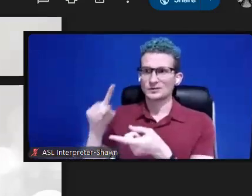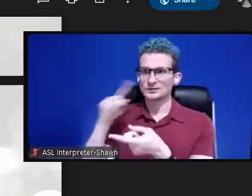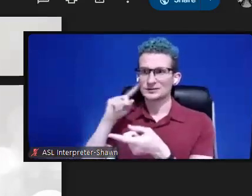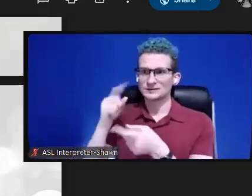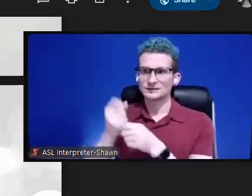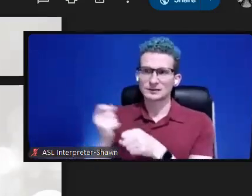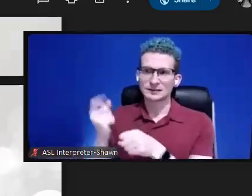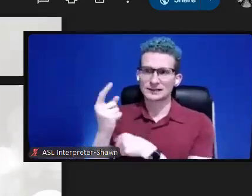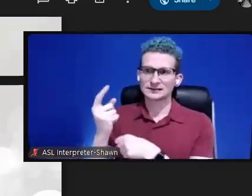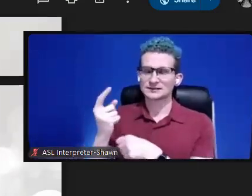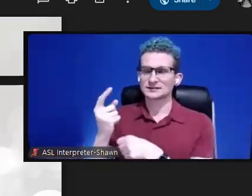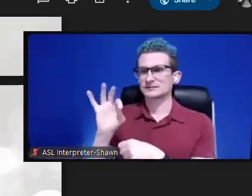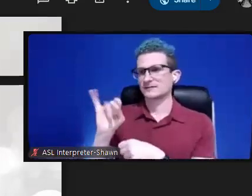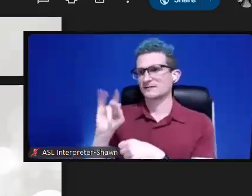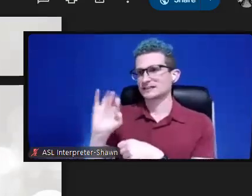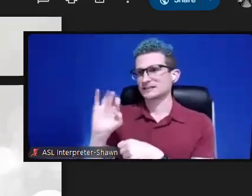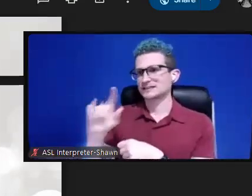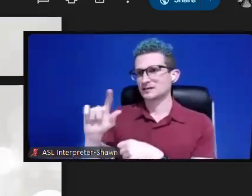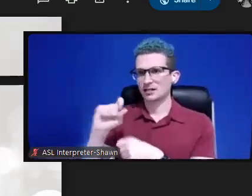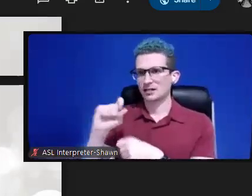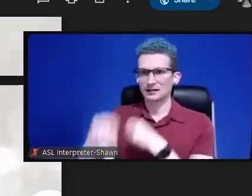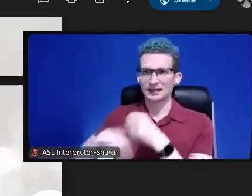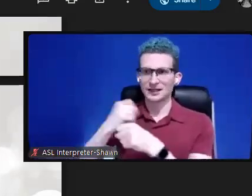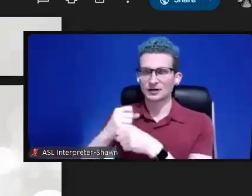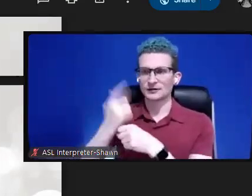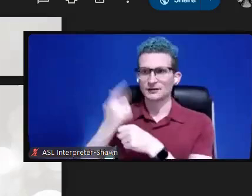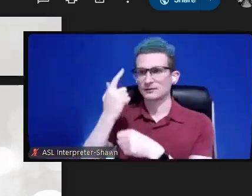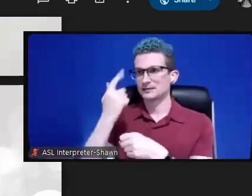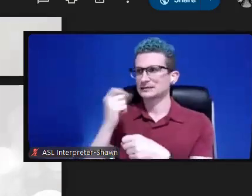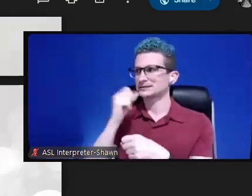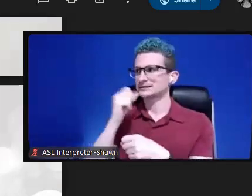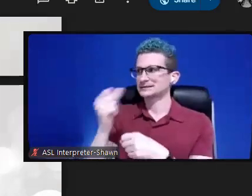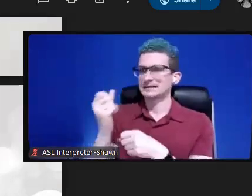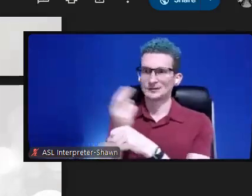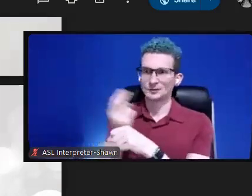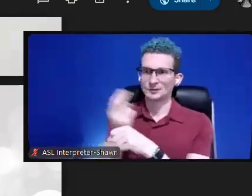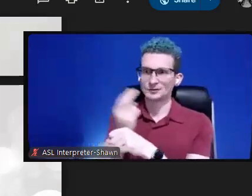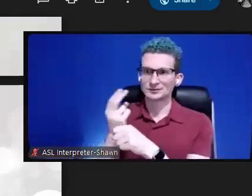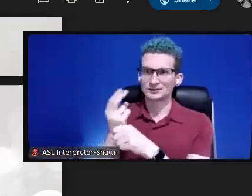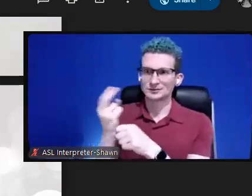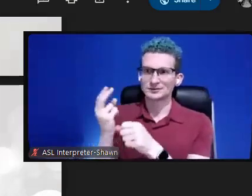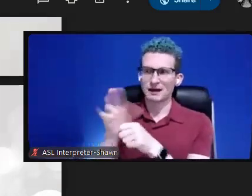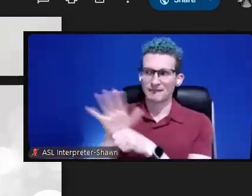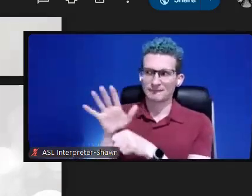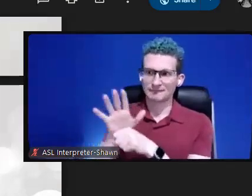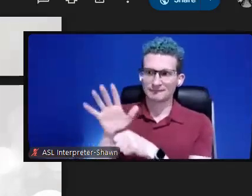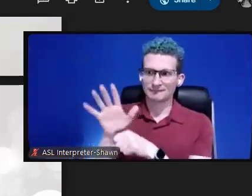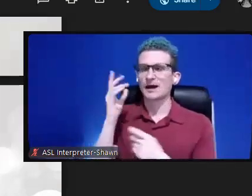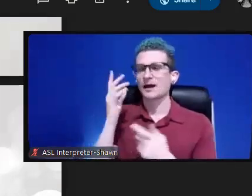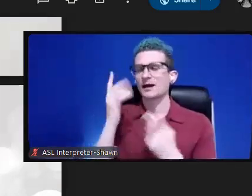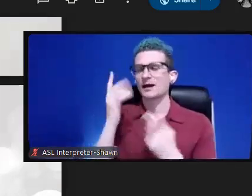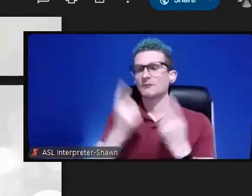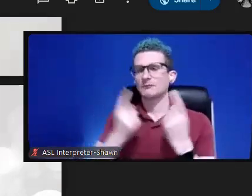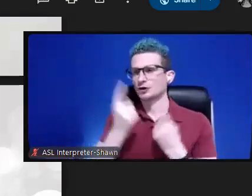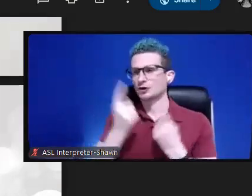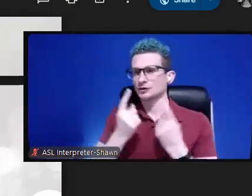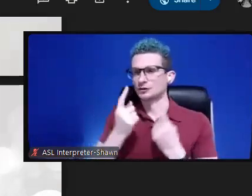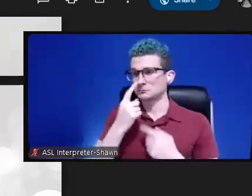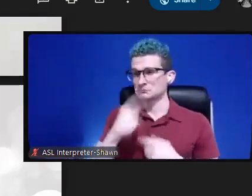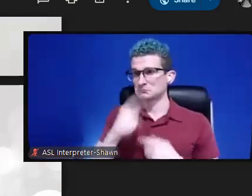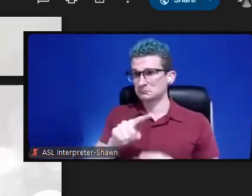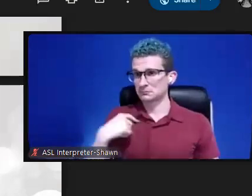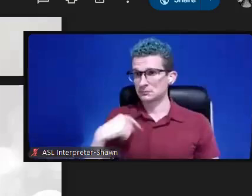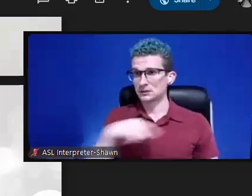underutilization. And I just wonder if we could talk about what